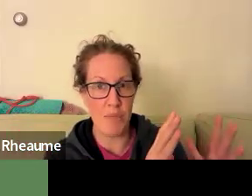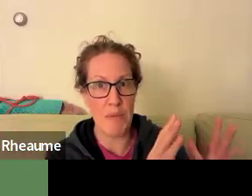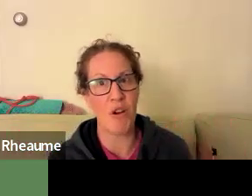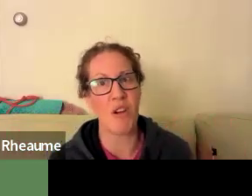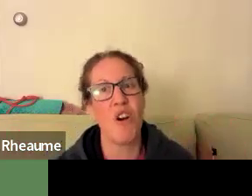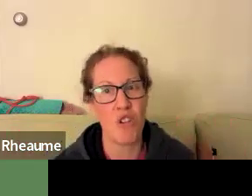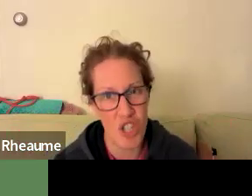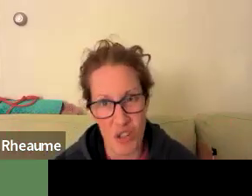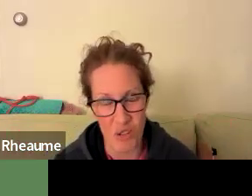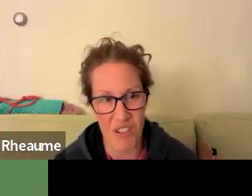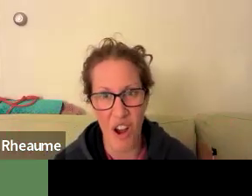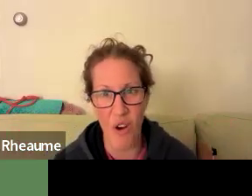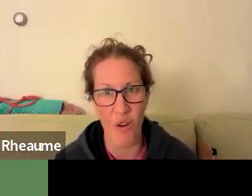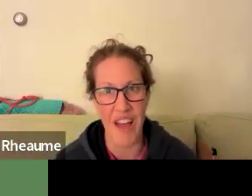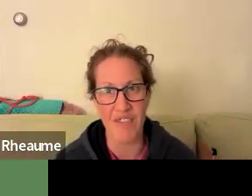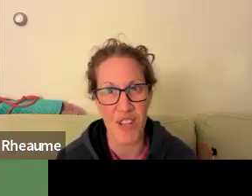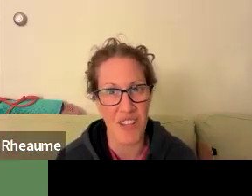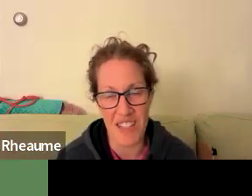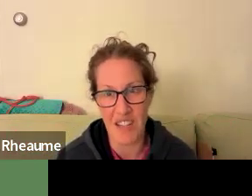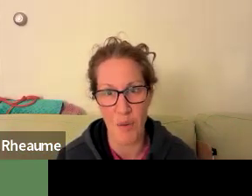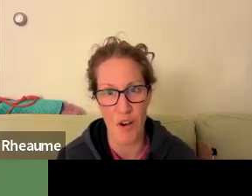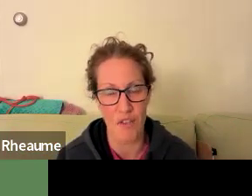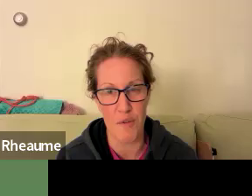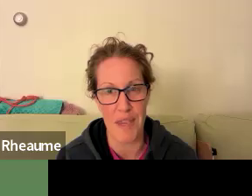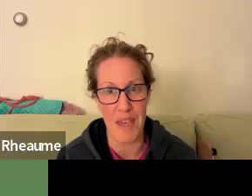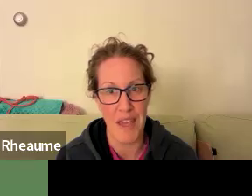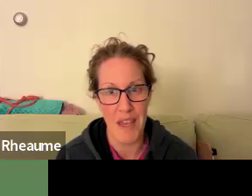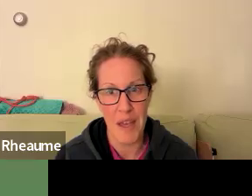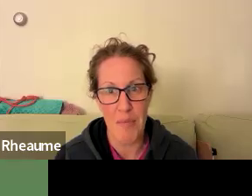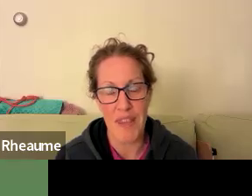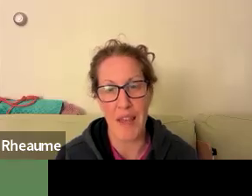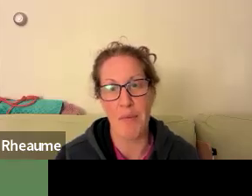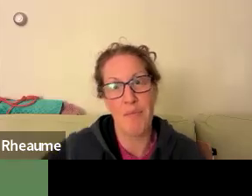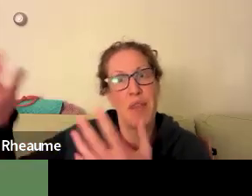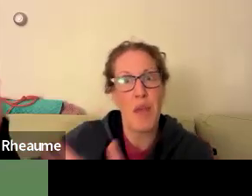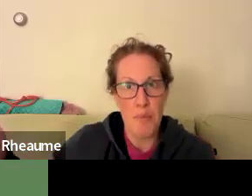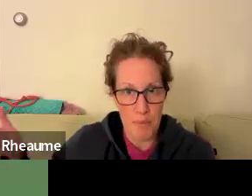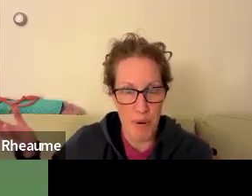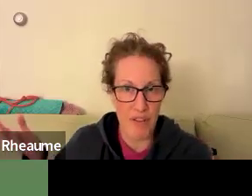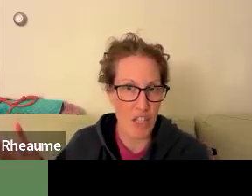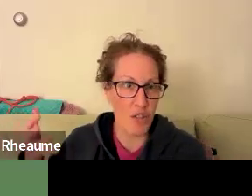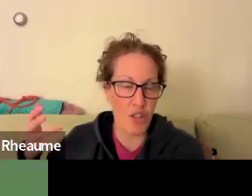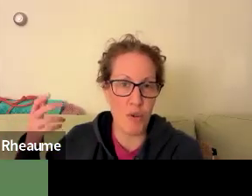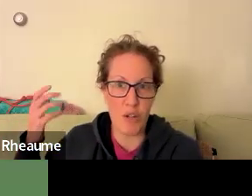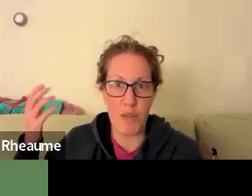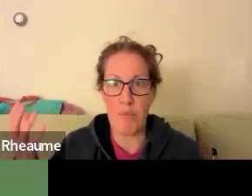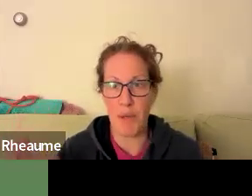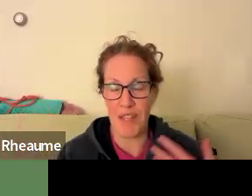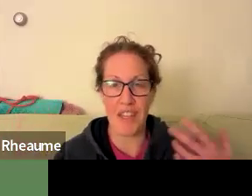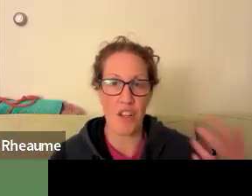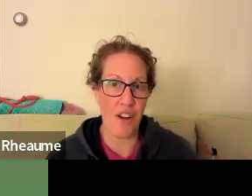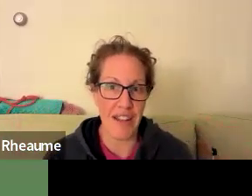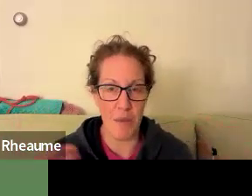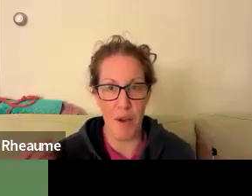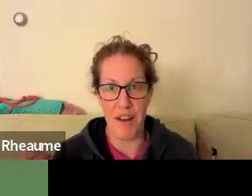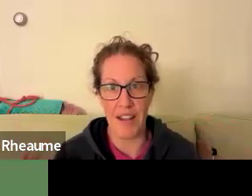huge population of people going, oh, shoot, no, that really doesn't work for me. but then professionals who are doing the